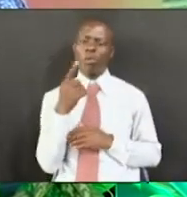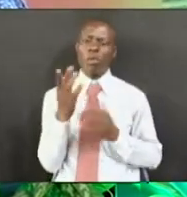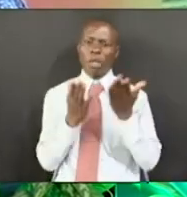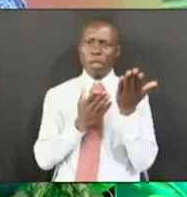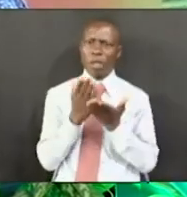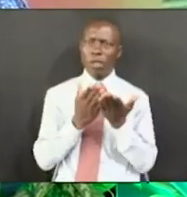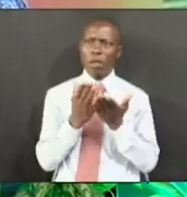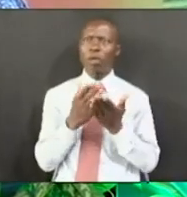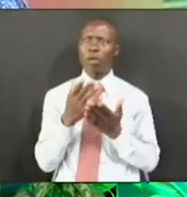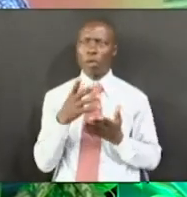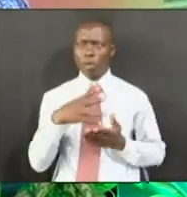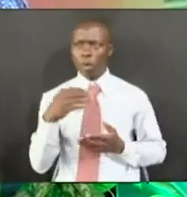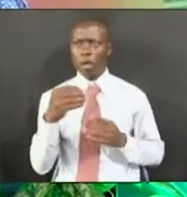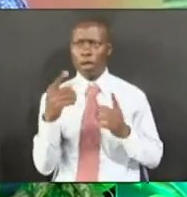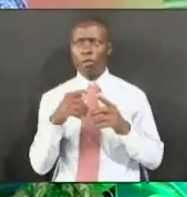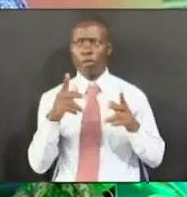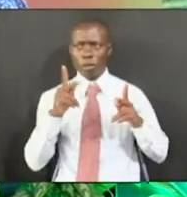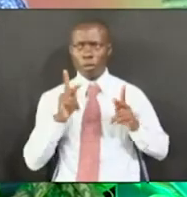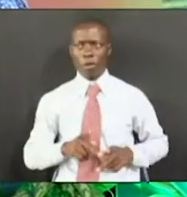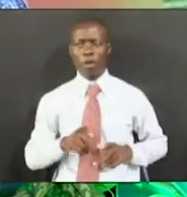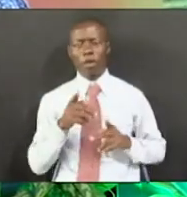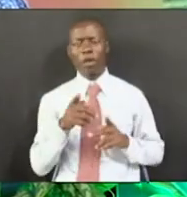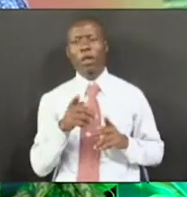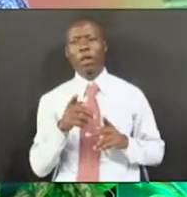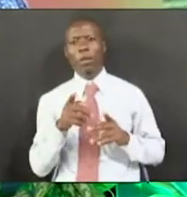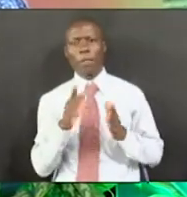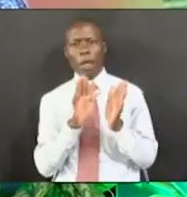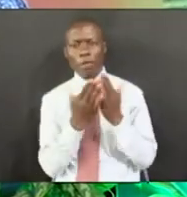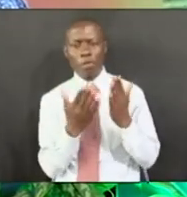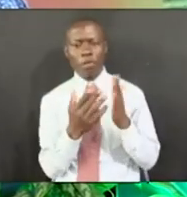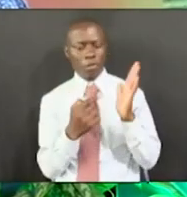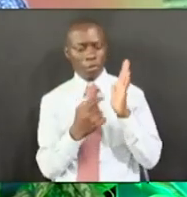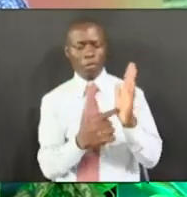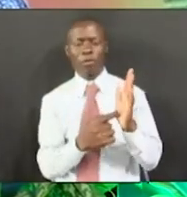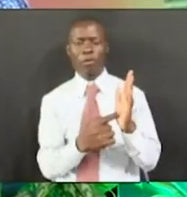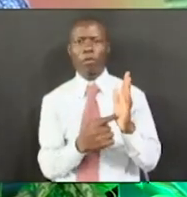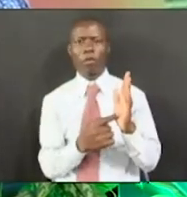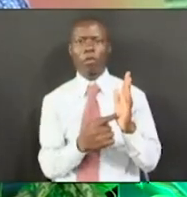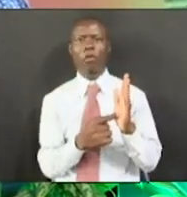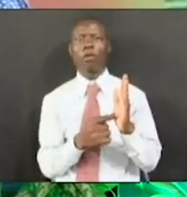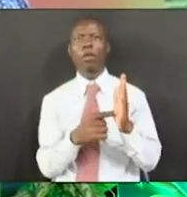of humiliation. This book does not actually present